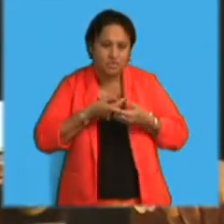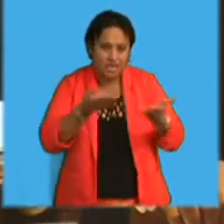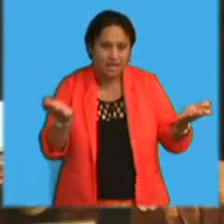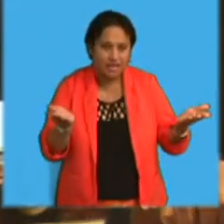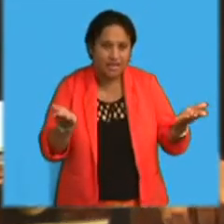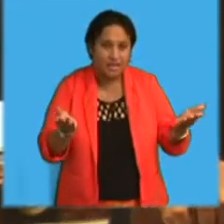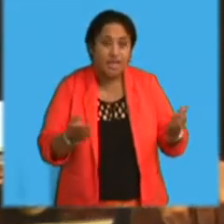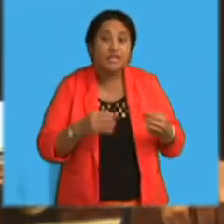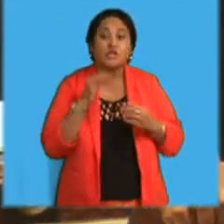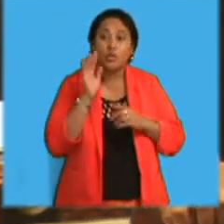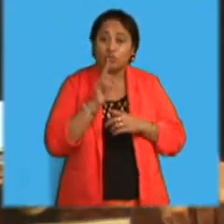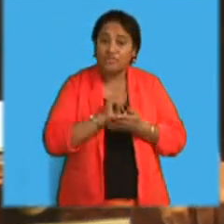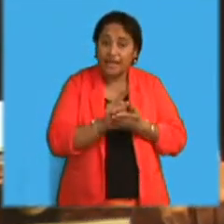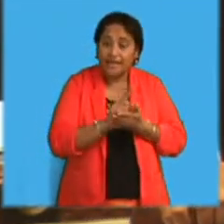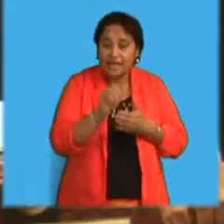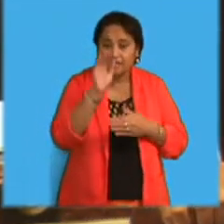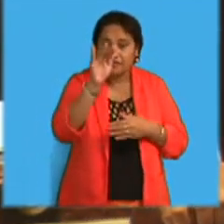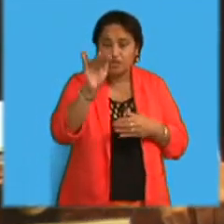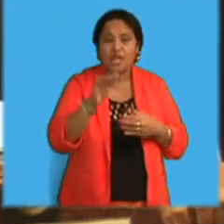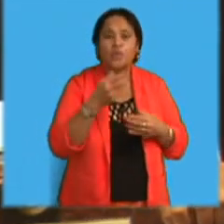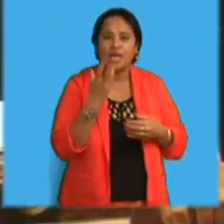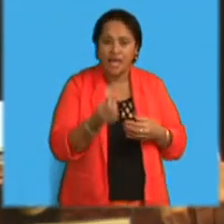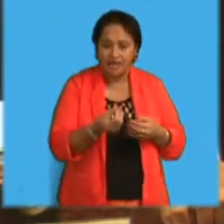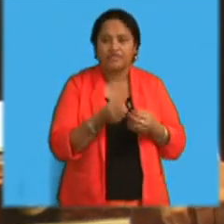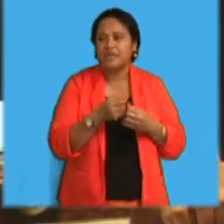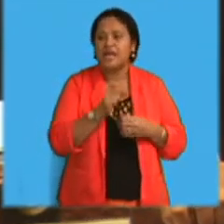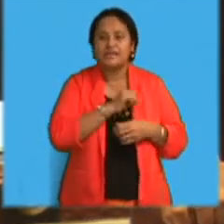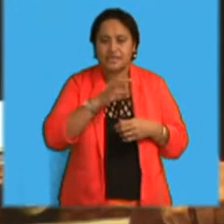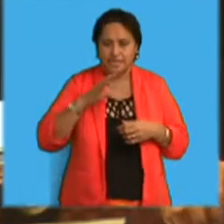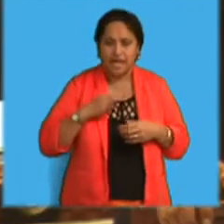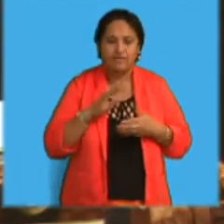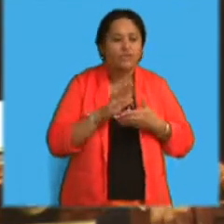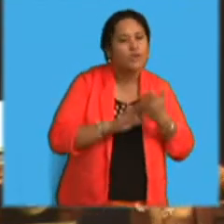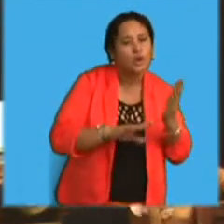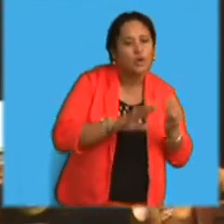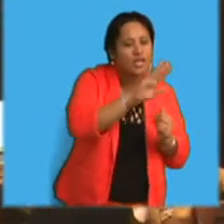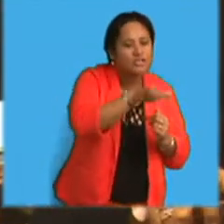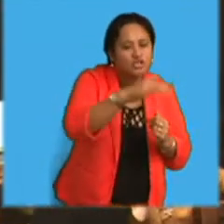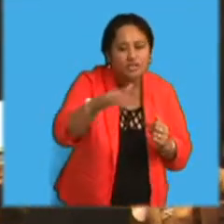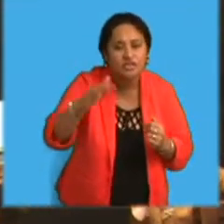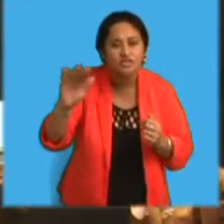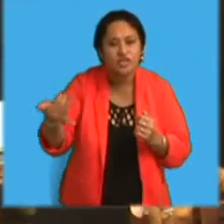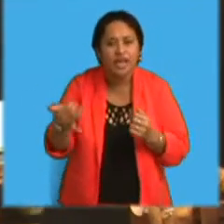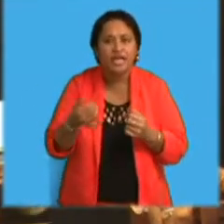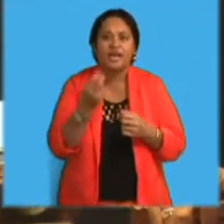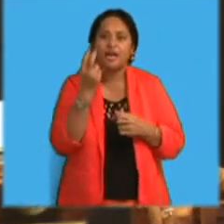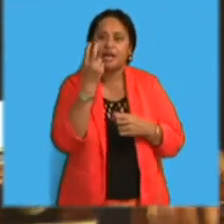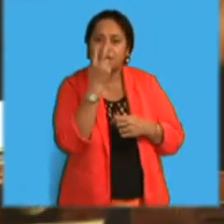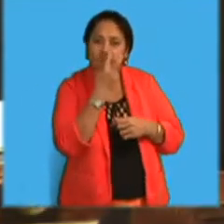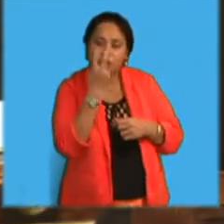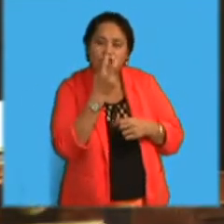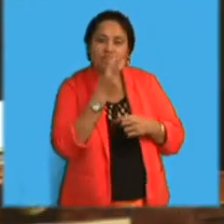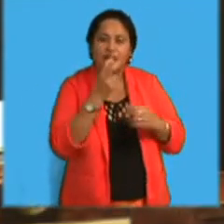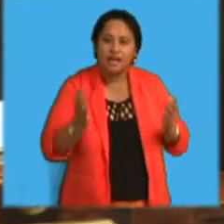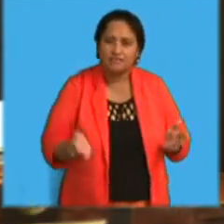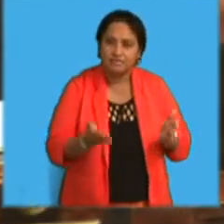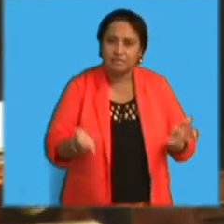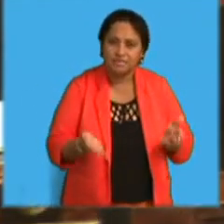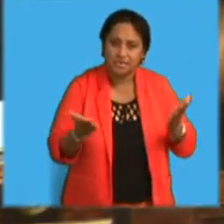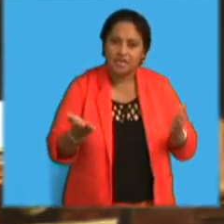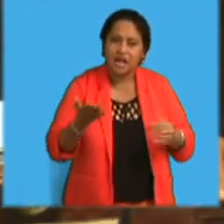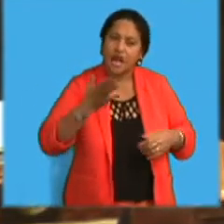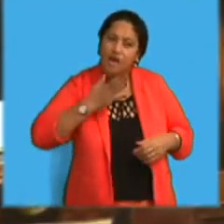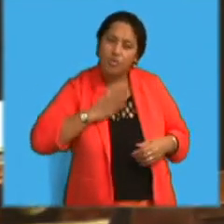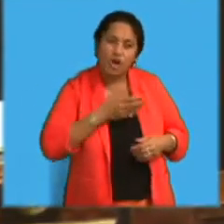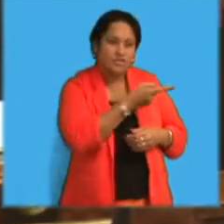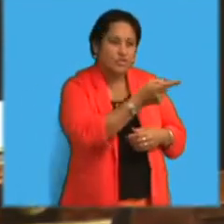be given the necessary assistance and guidance that is required. Madam Speaker, I strongly urge the opposition to go out and meet the